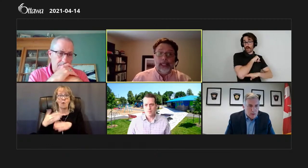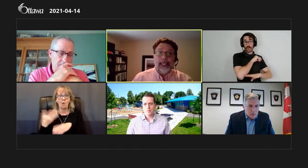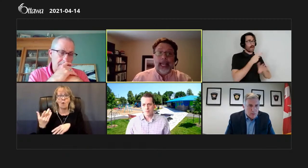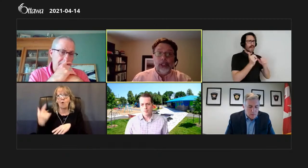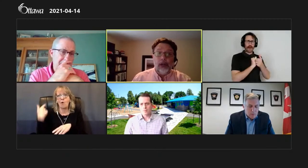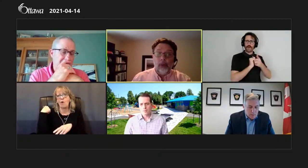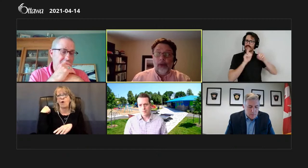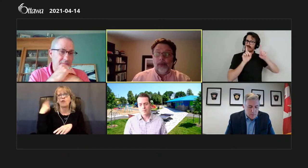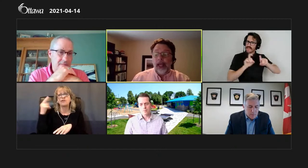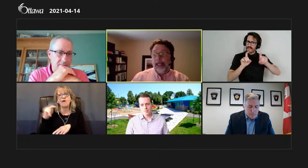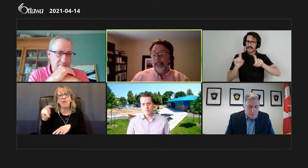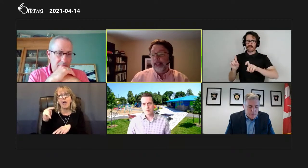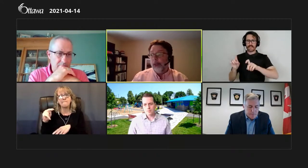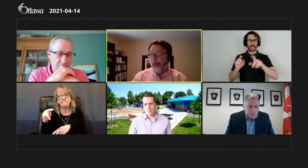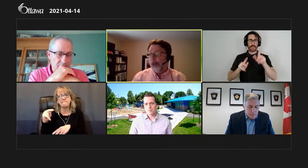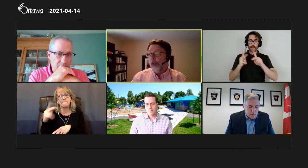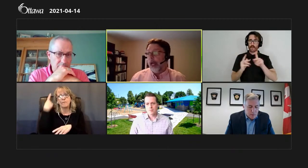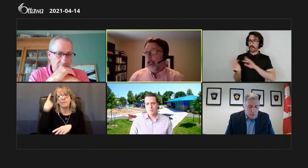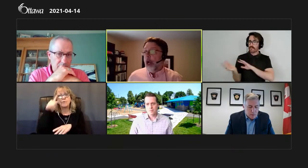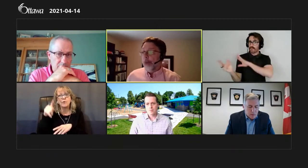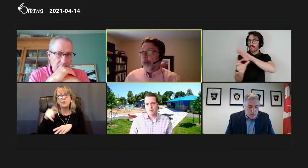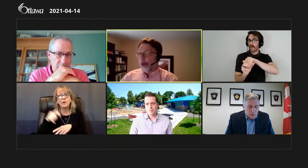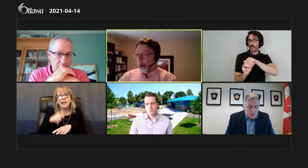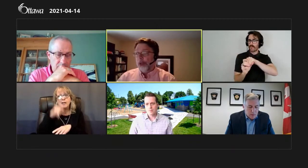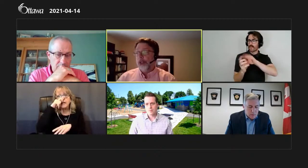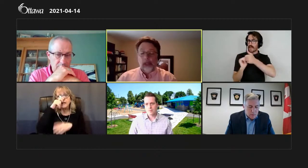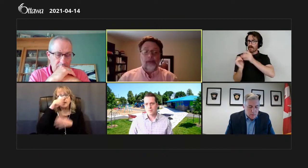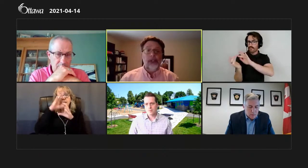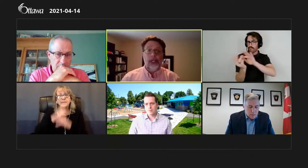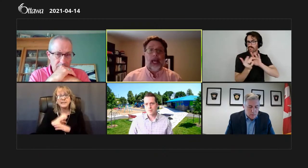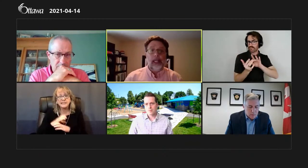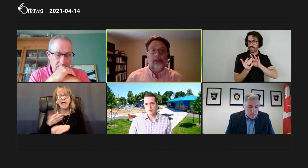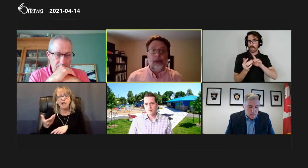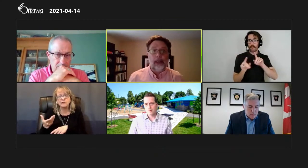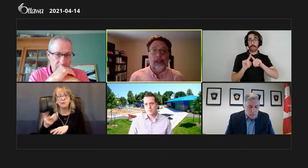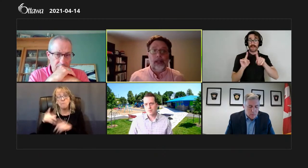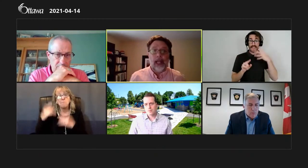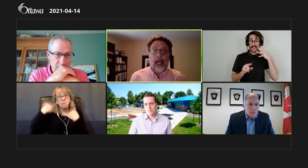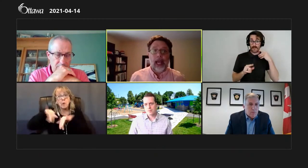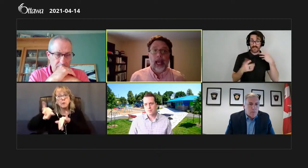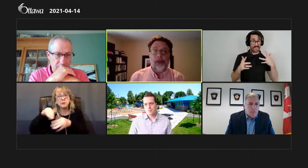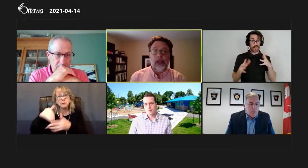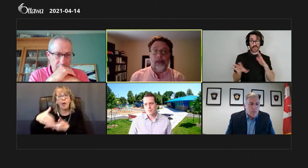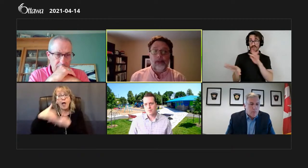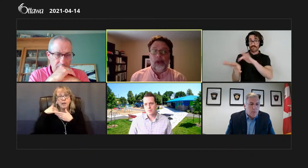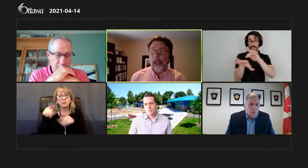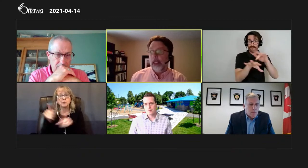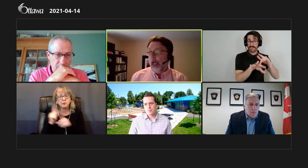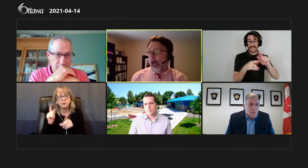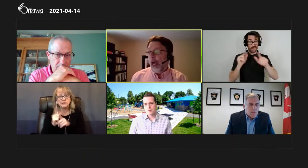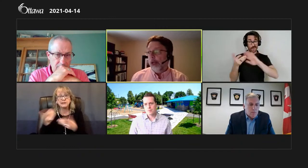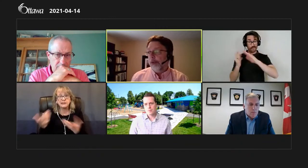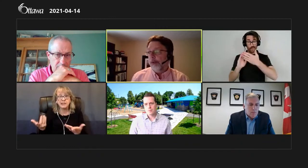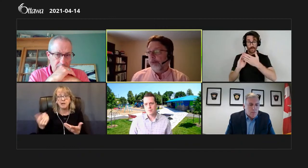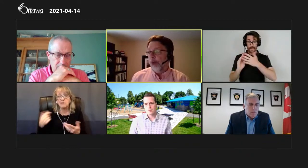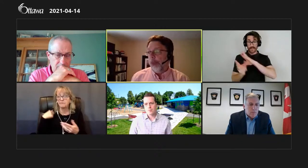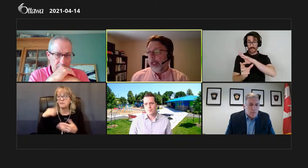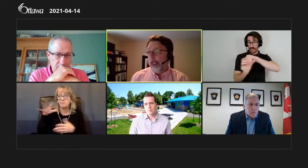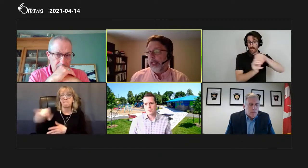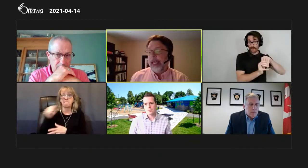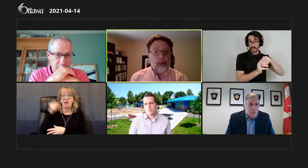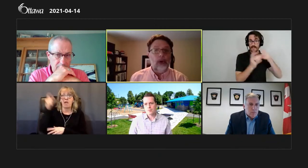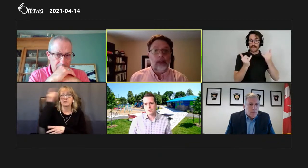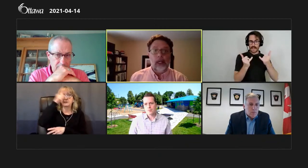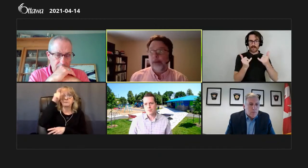and engagement around that. And they continue to do that, but they're also leveraging that experience that they have with the community for